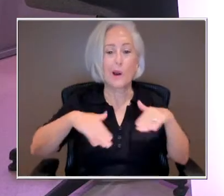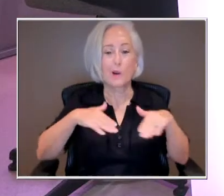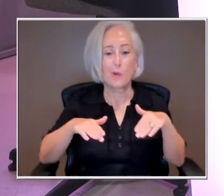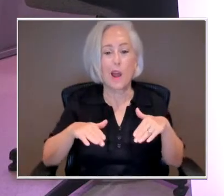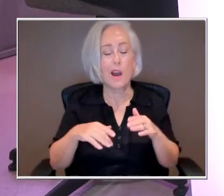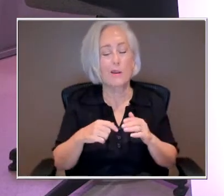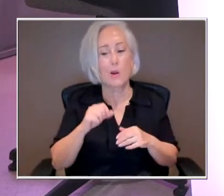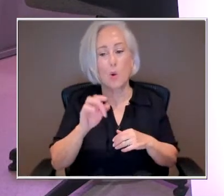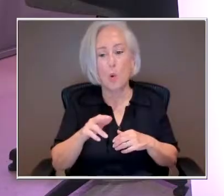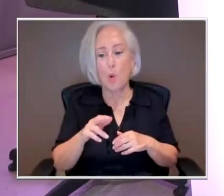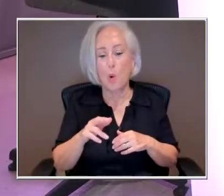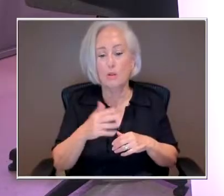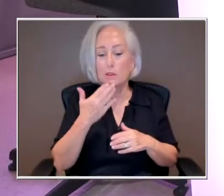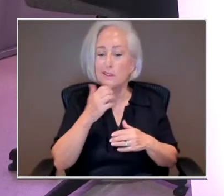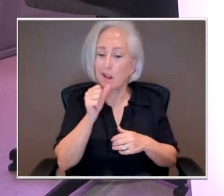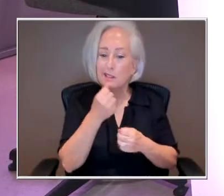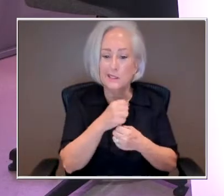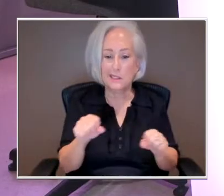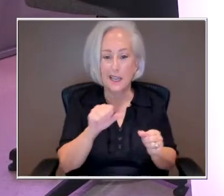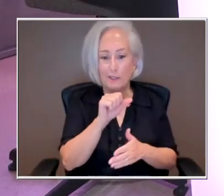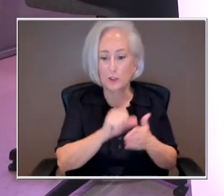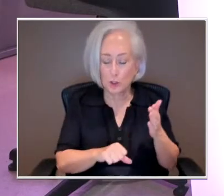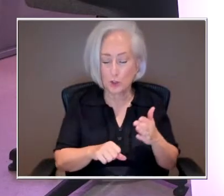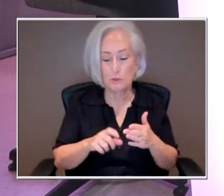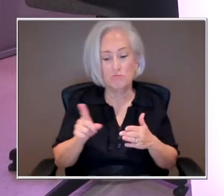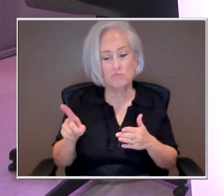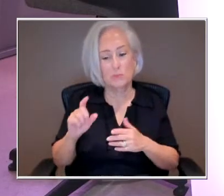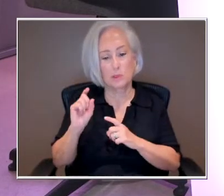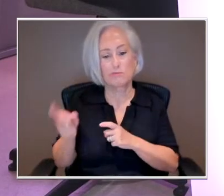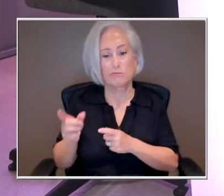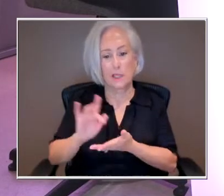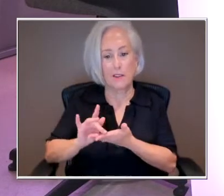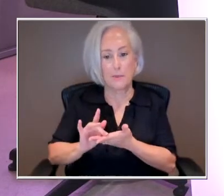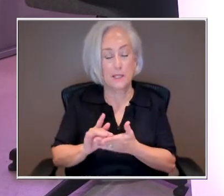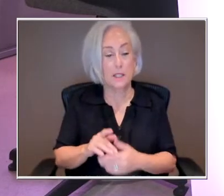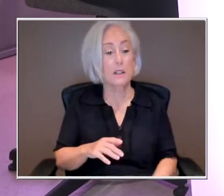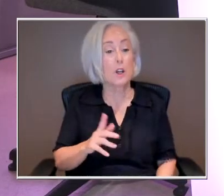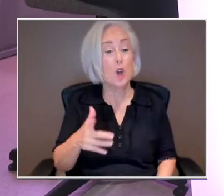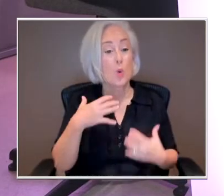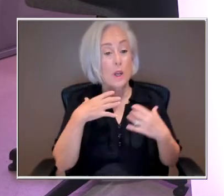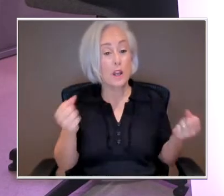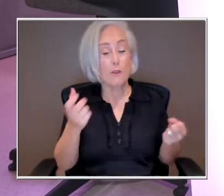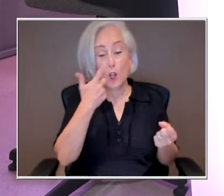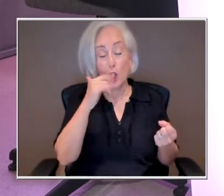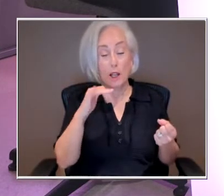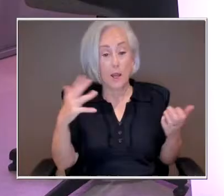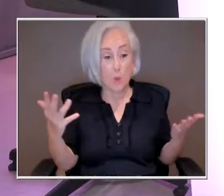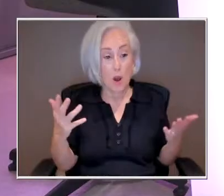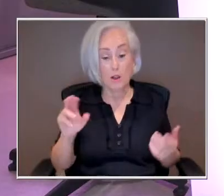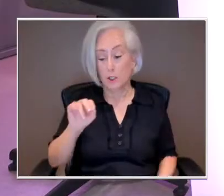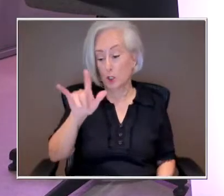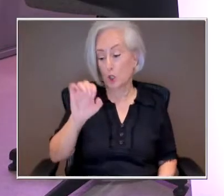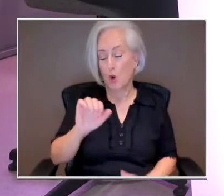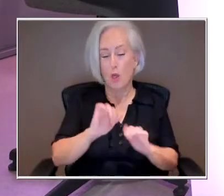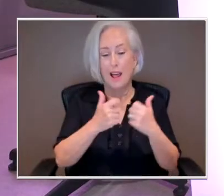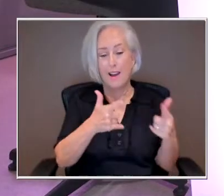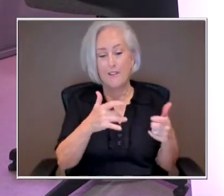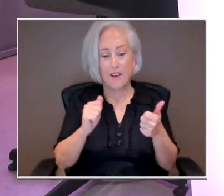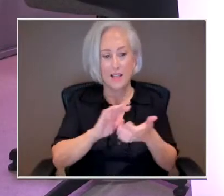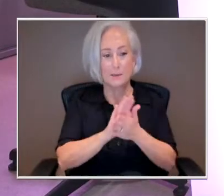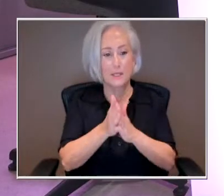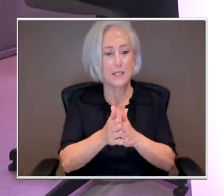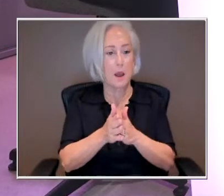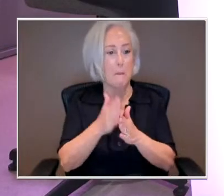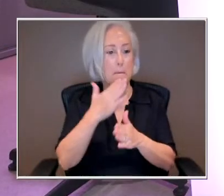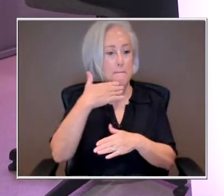wants to know, what's the recovery look like after that ablation? And for Nicole, how quickly did you feel better? So first I'll go to Nicole. How quickly did